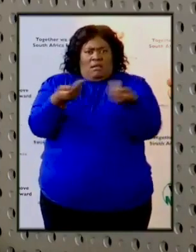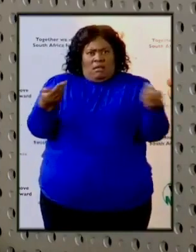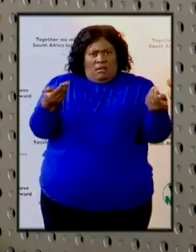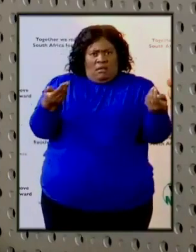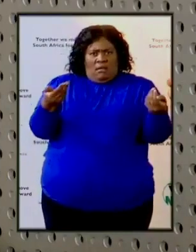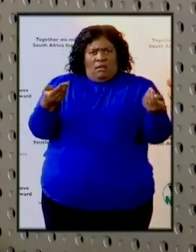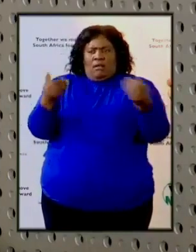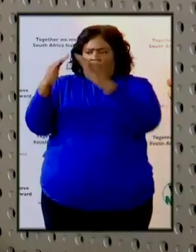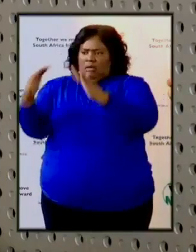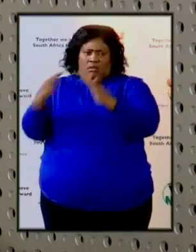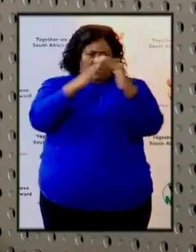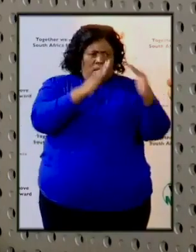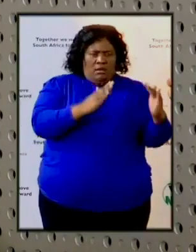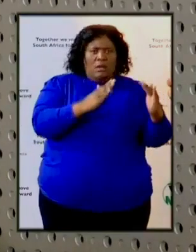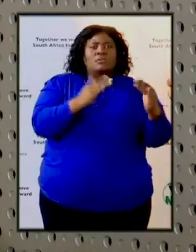There is also,